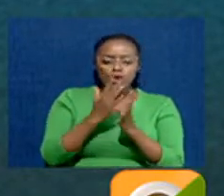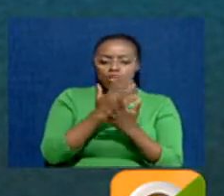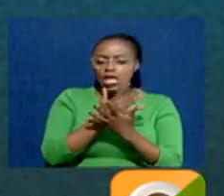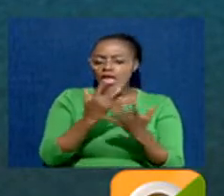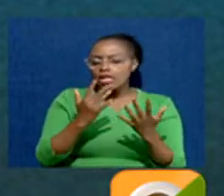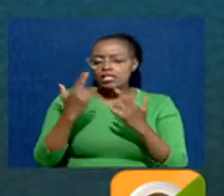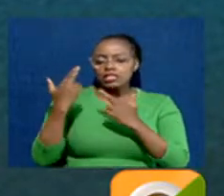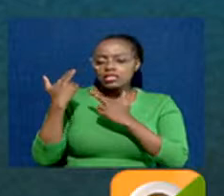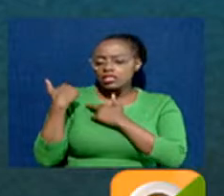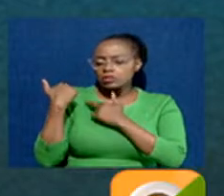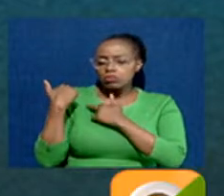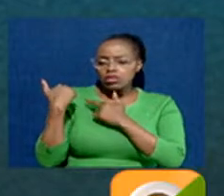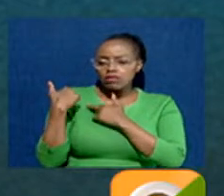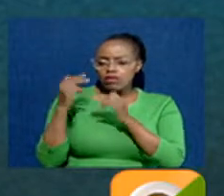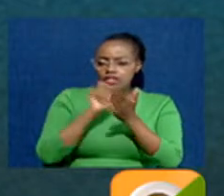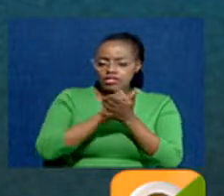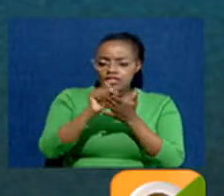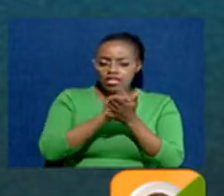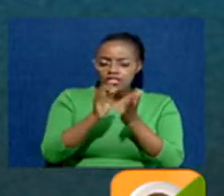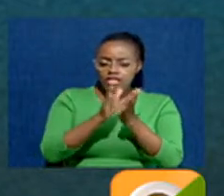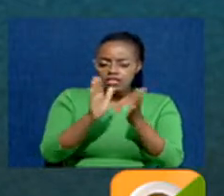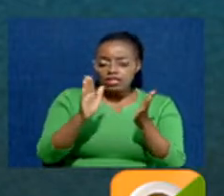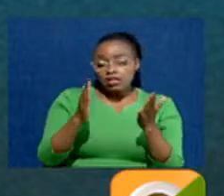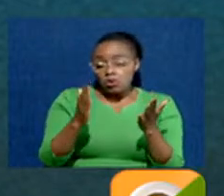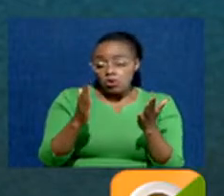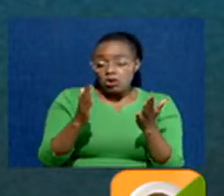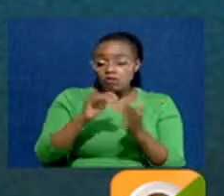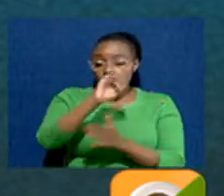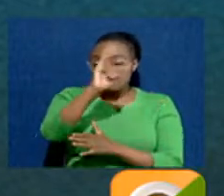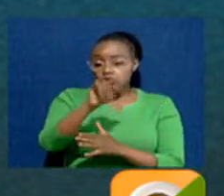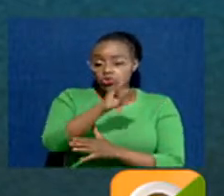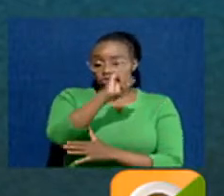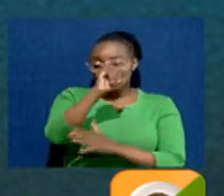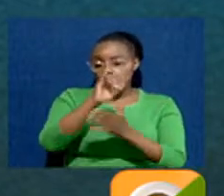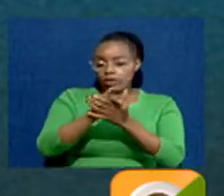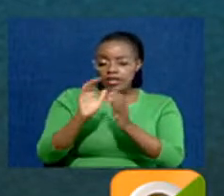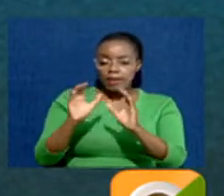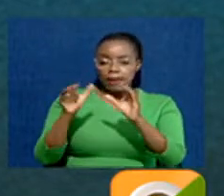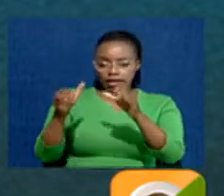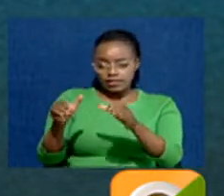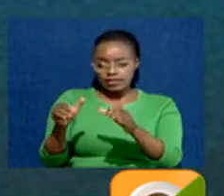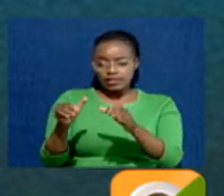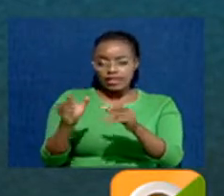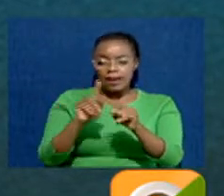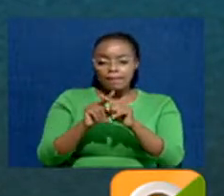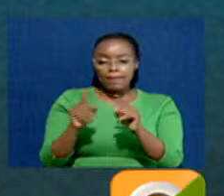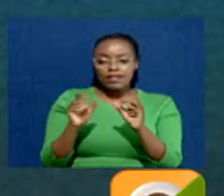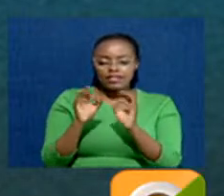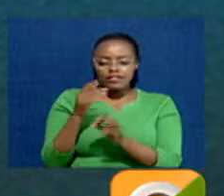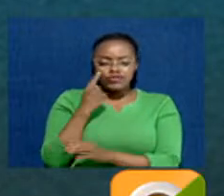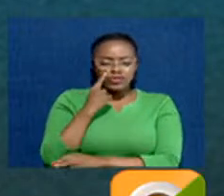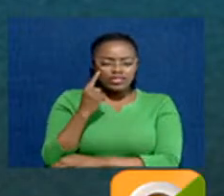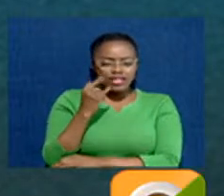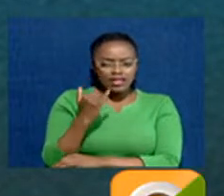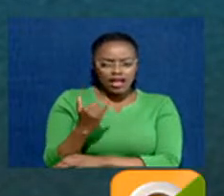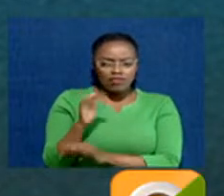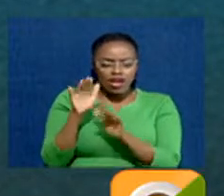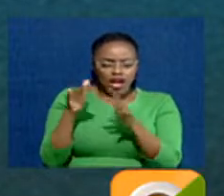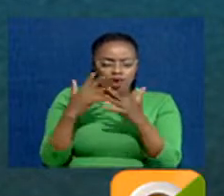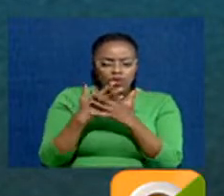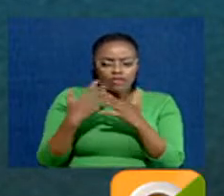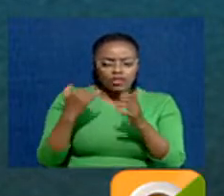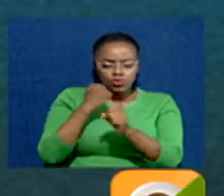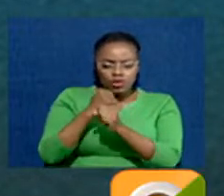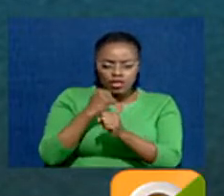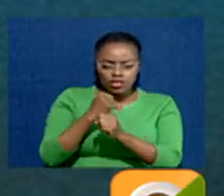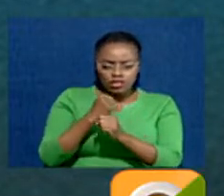he was secretary general of Jubilee at the time. Absolutely, yeah. But if you look at how things were then, and